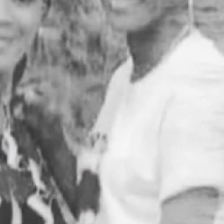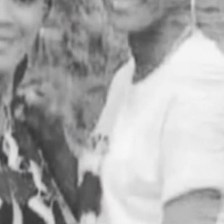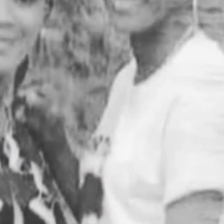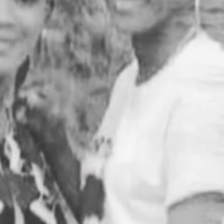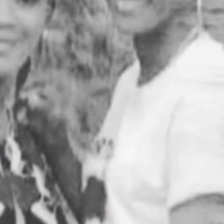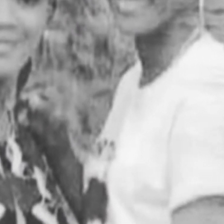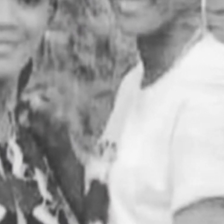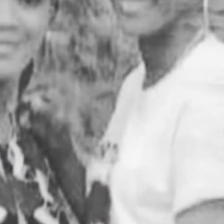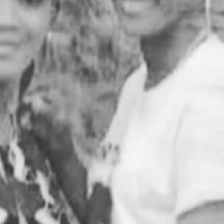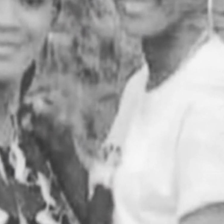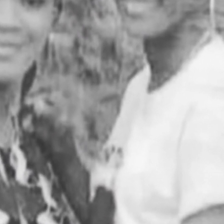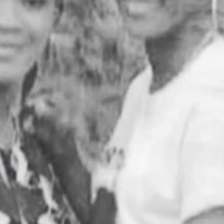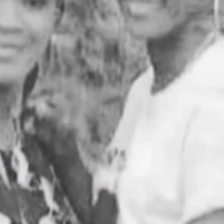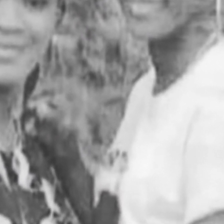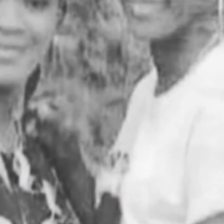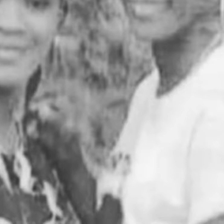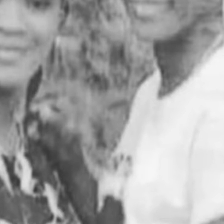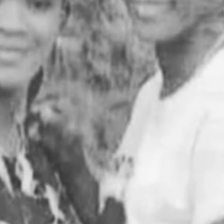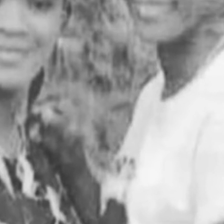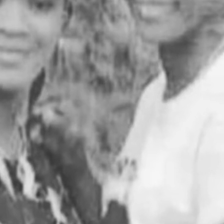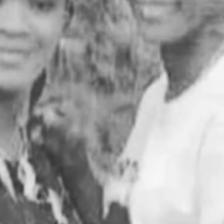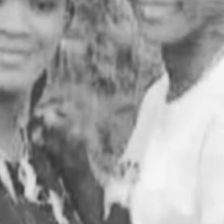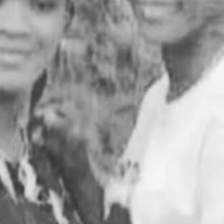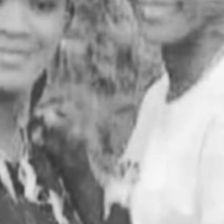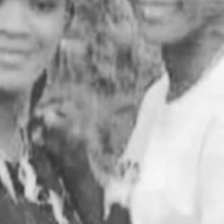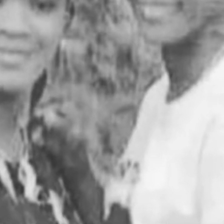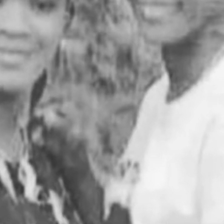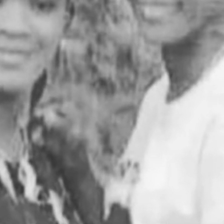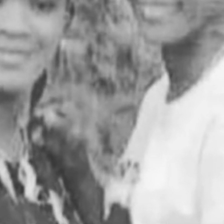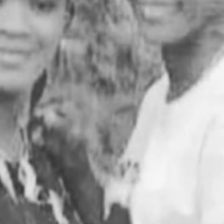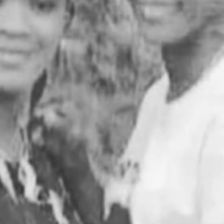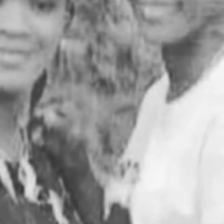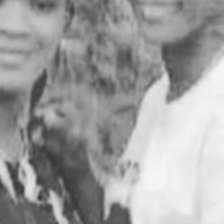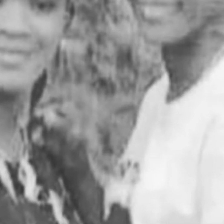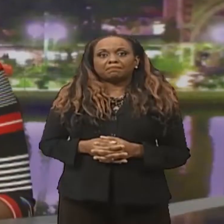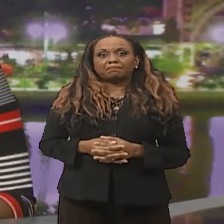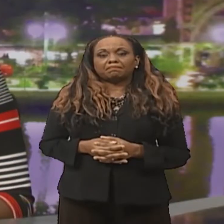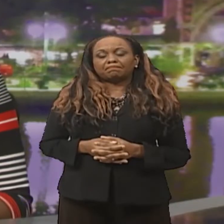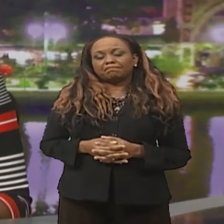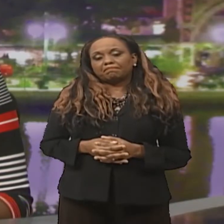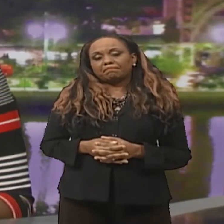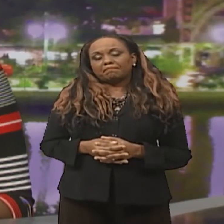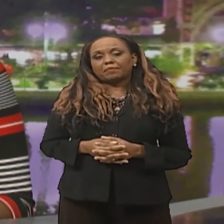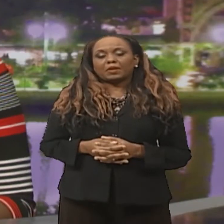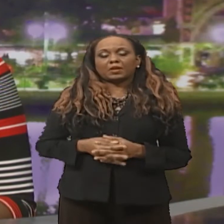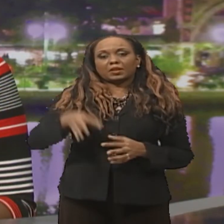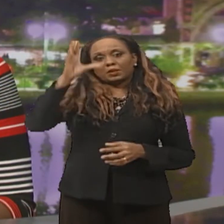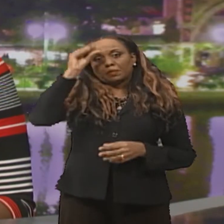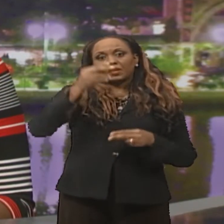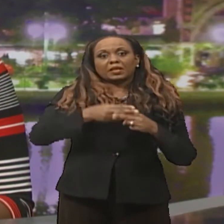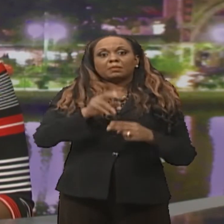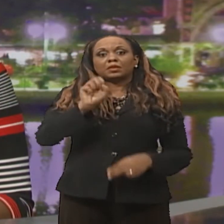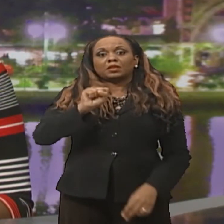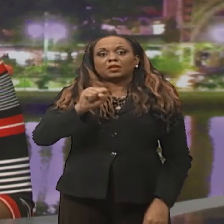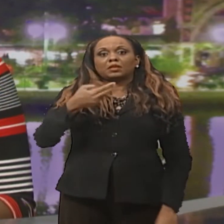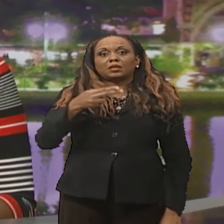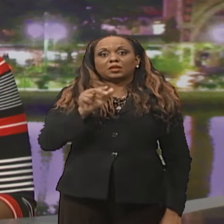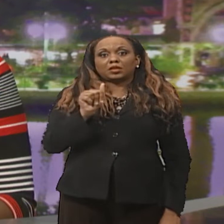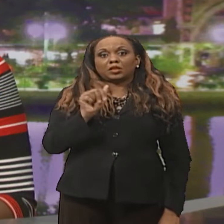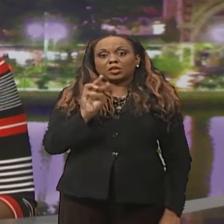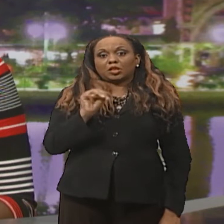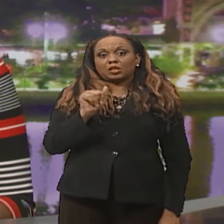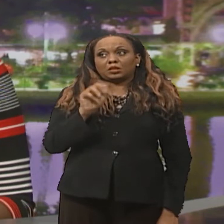into their lives. Kareem Smith, CBC News. Well, Shamar Chase's untimely death has